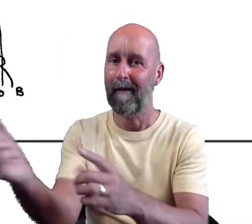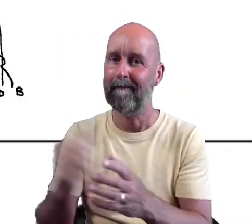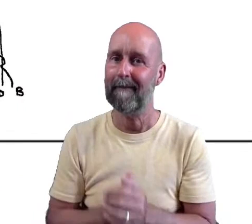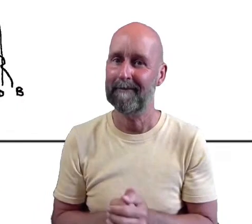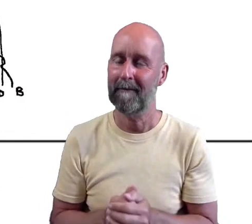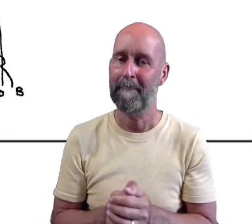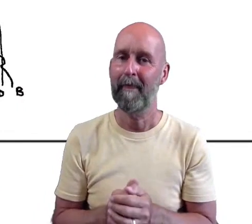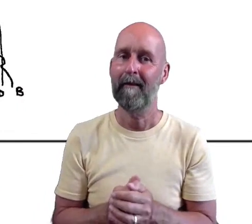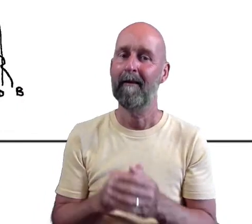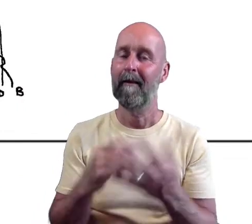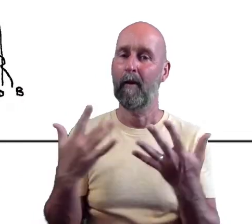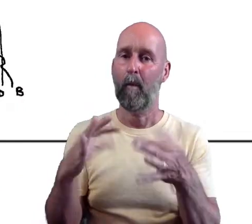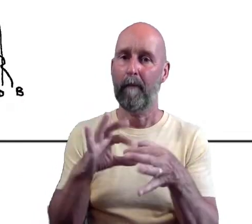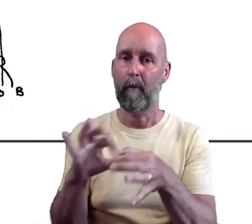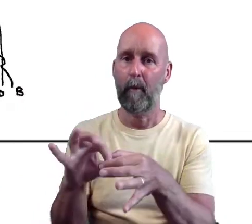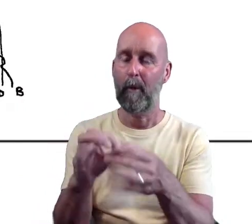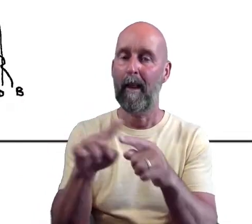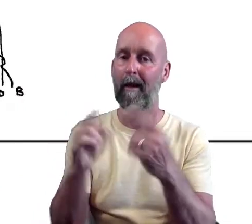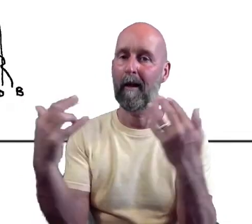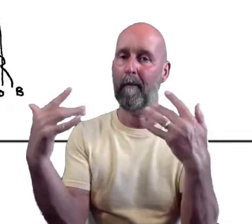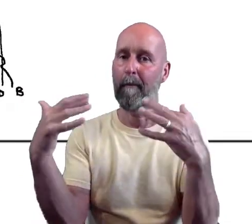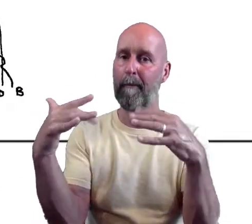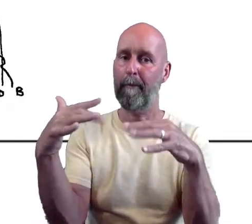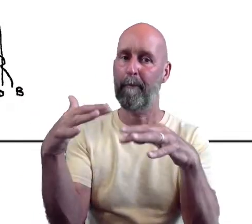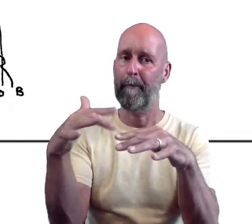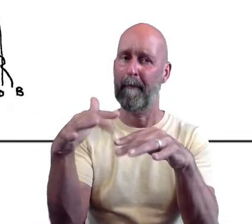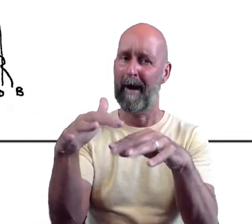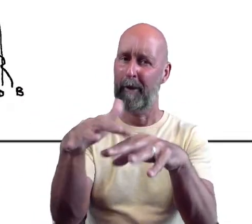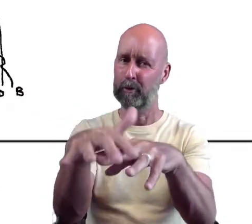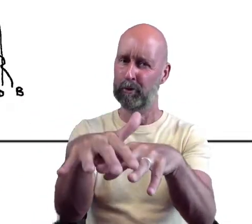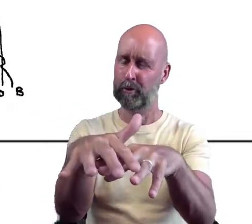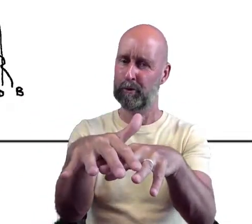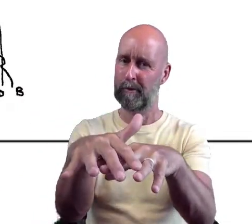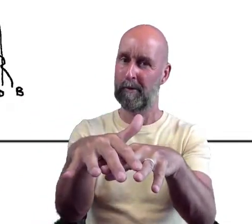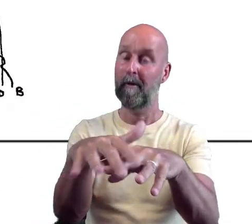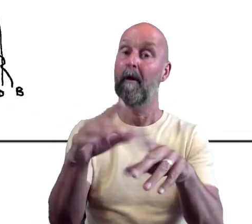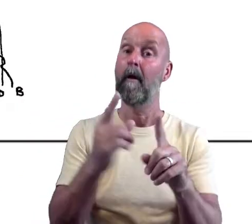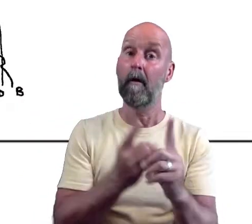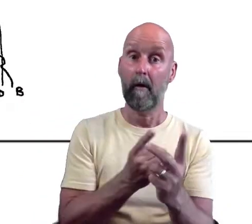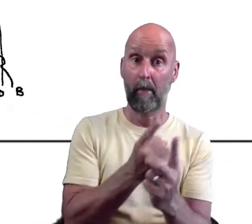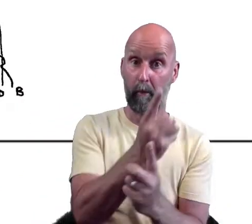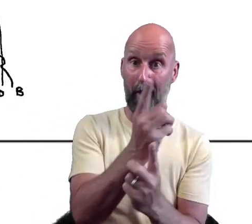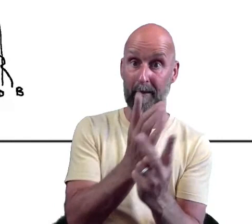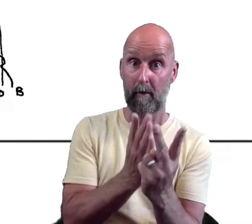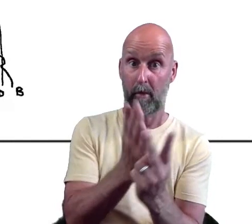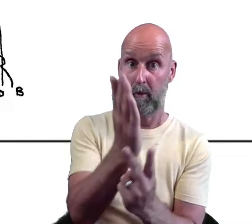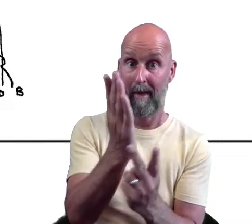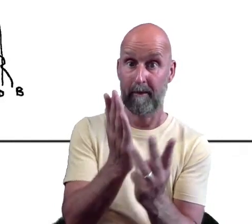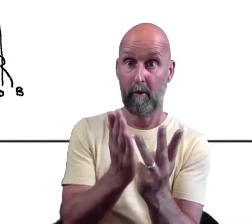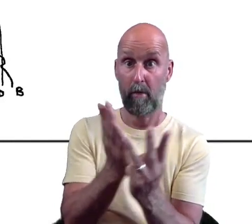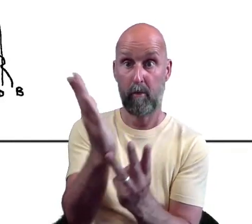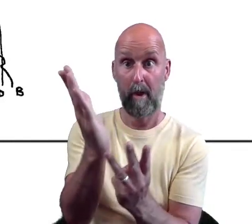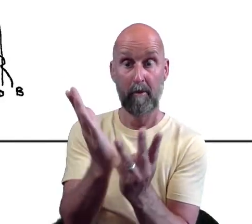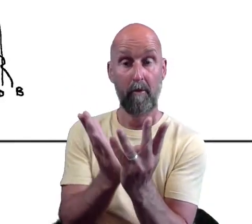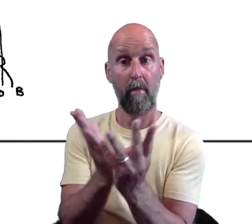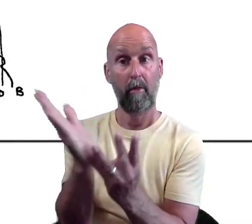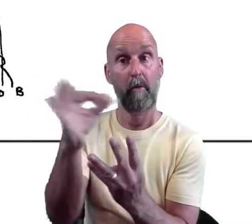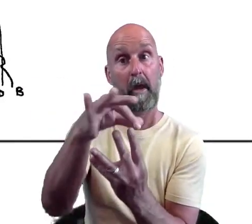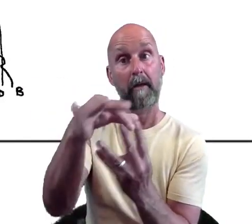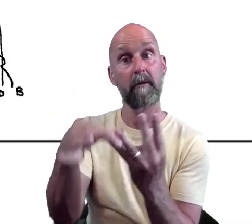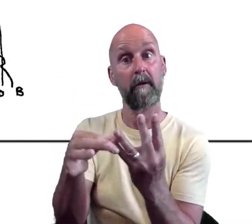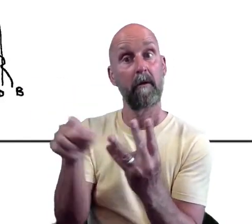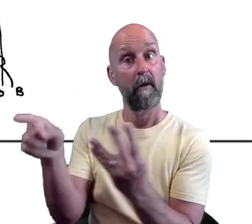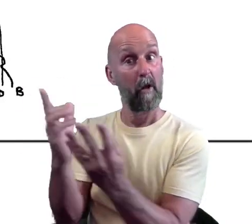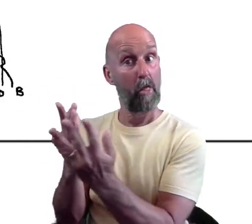together to produce these meshworks. And though the component threads of the meshwork may all be like similar in other places or the same